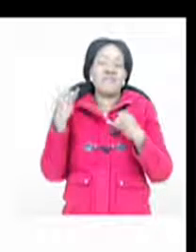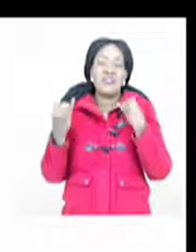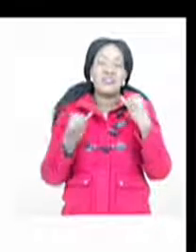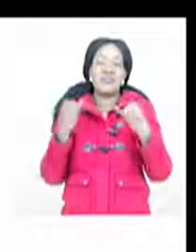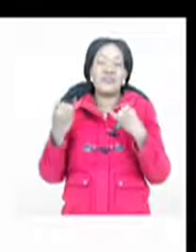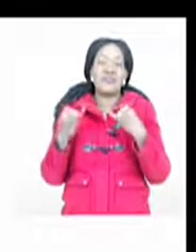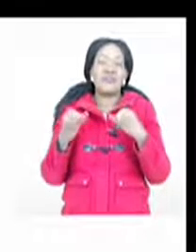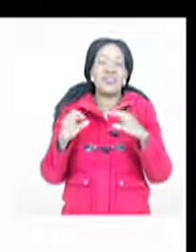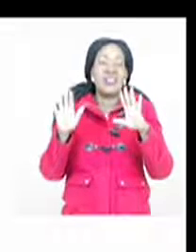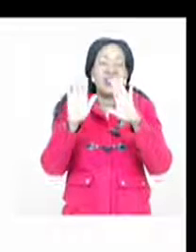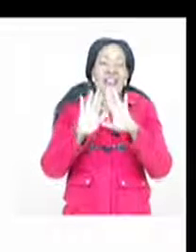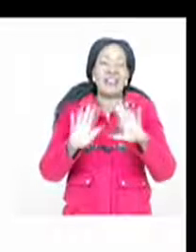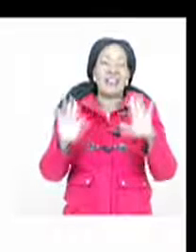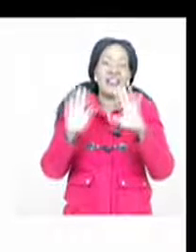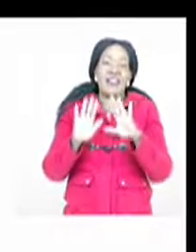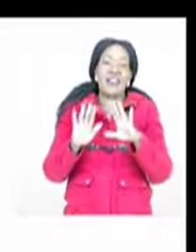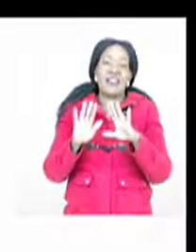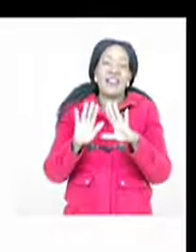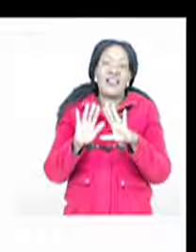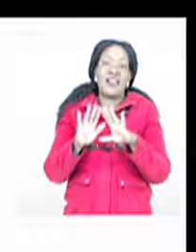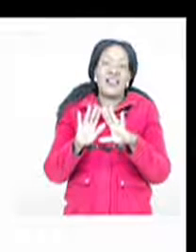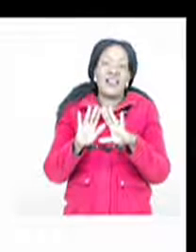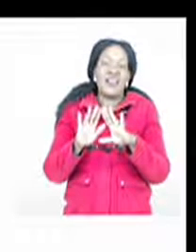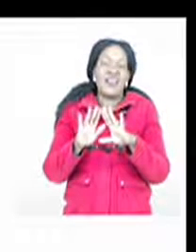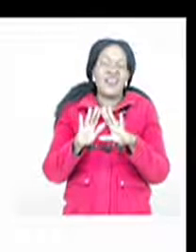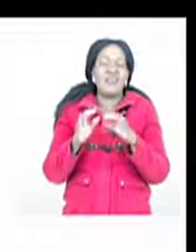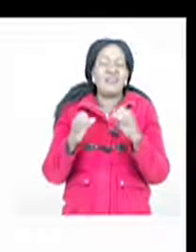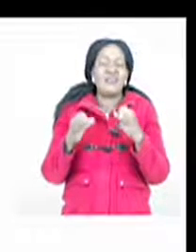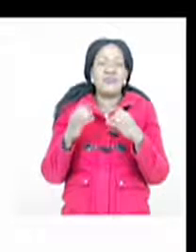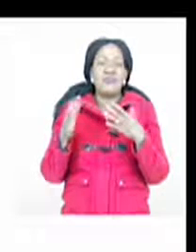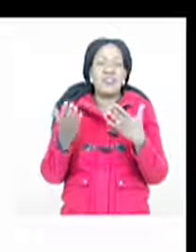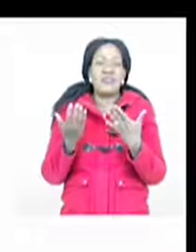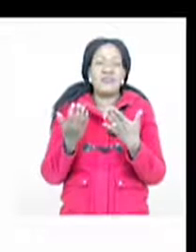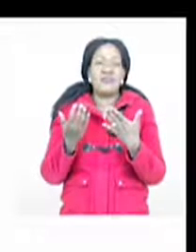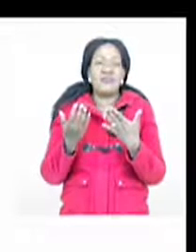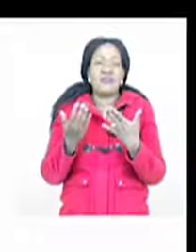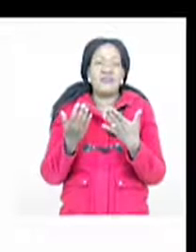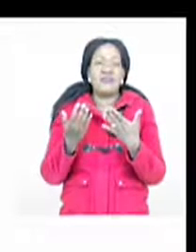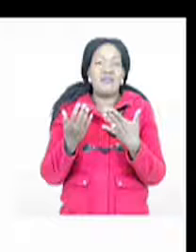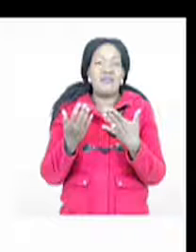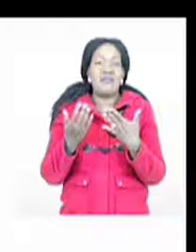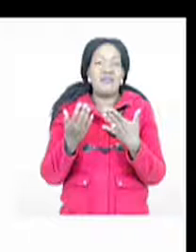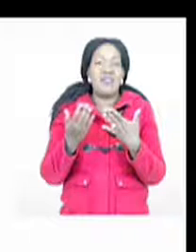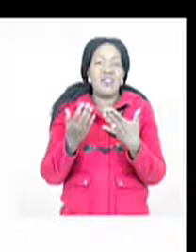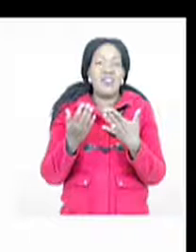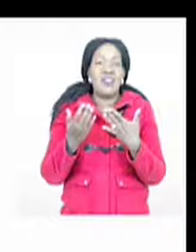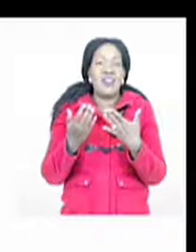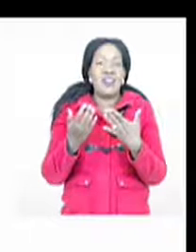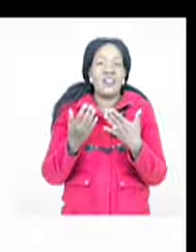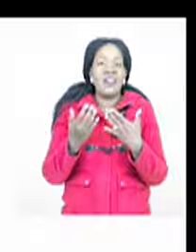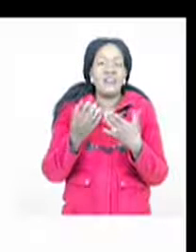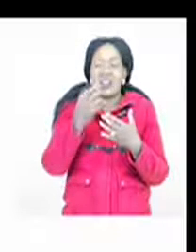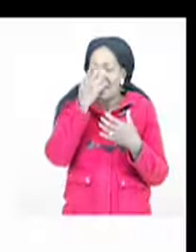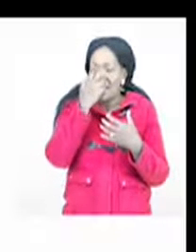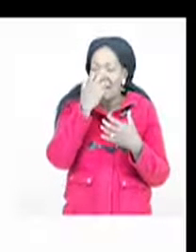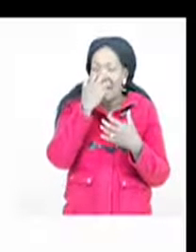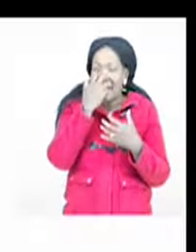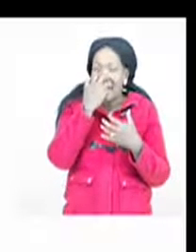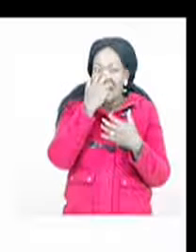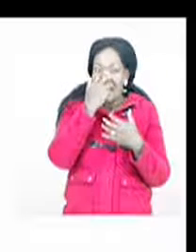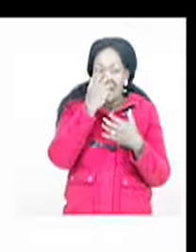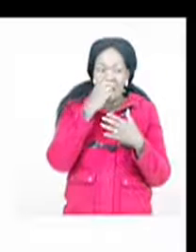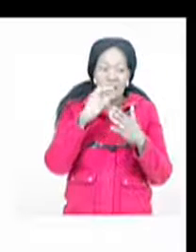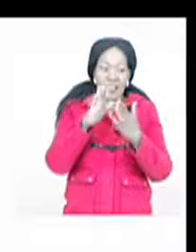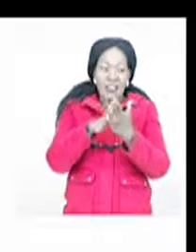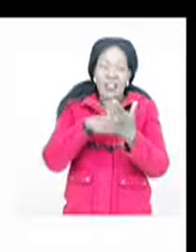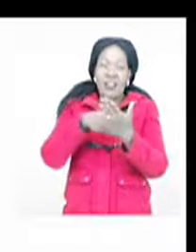some coloring, and if you would like to have some fun, you can even take some white paint and black paint and make a lot of